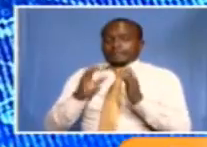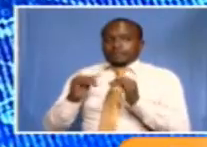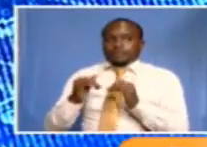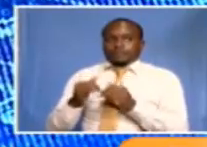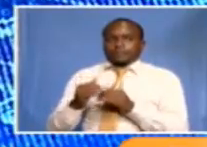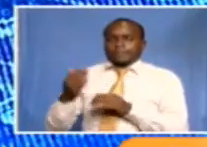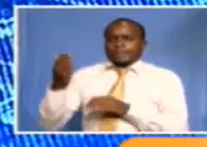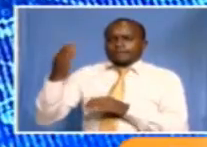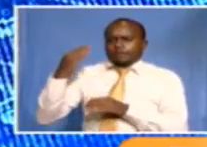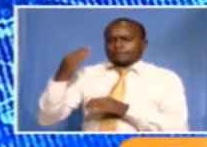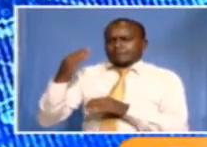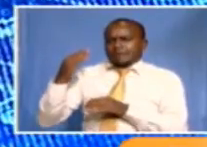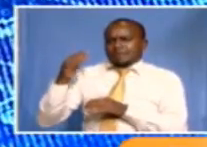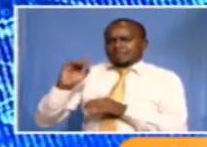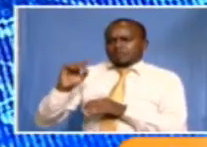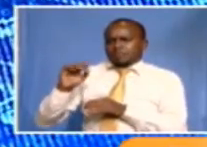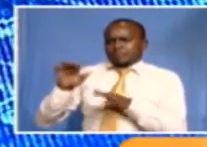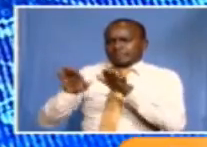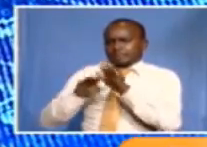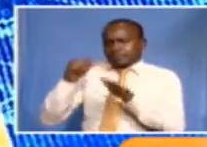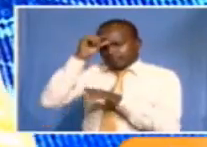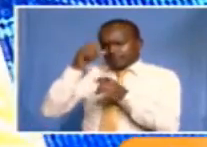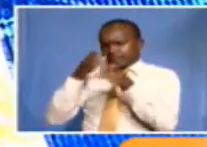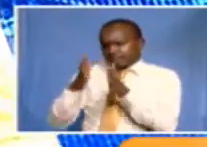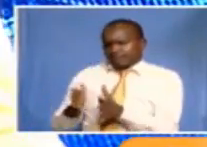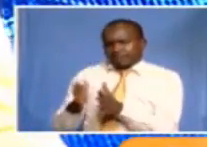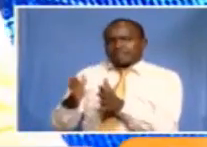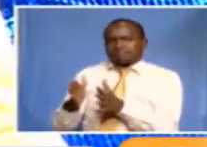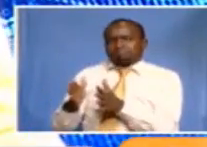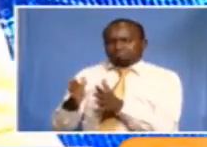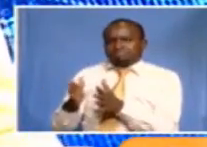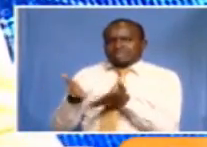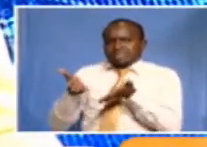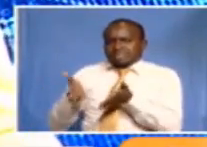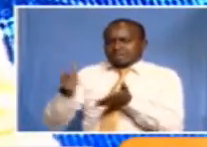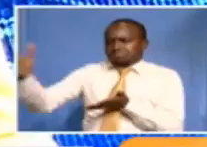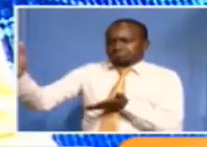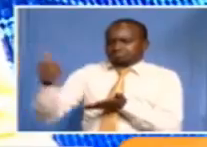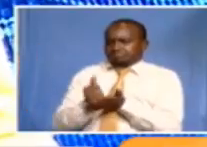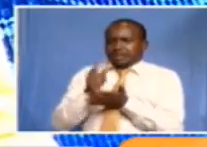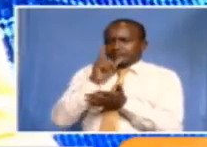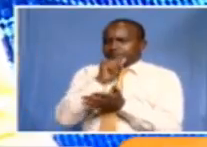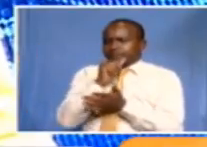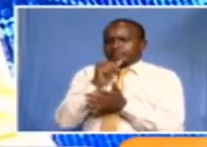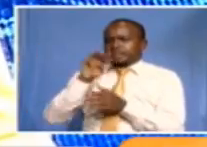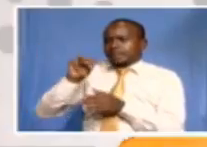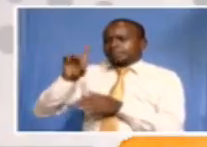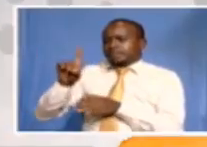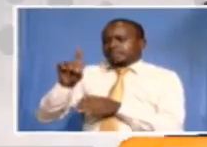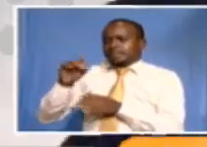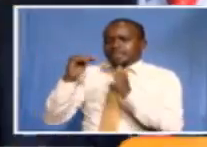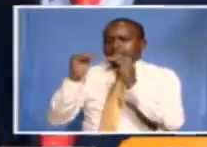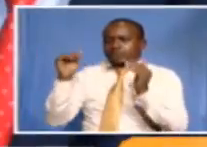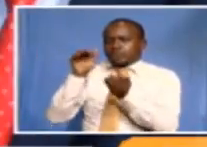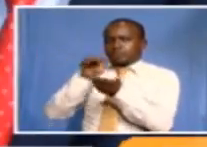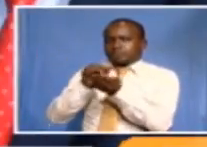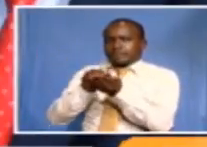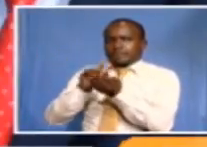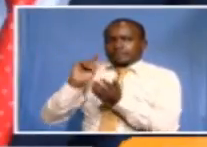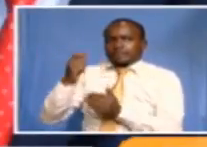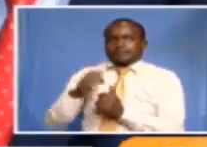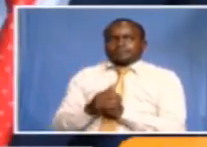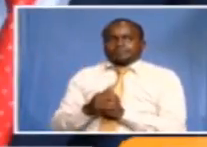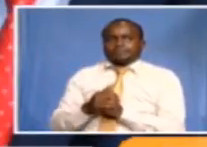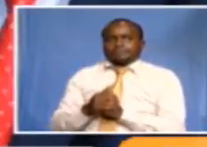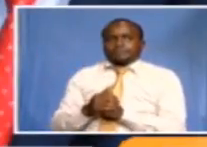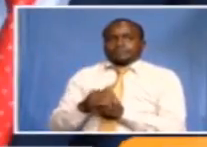Former Nairobi County Deputy Governor Polycarp Igathe has been appointed Managing Director of Equity Bank Kenya. In a statement to